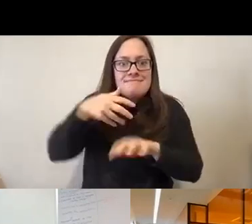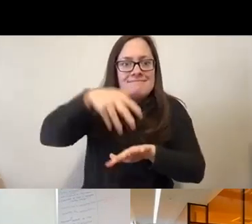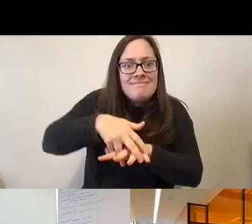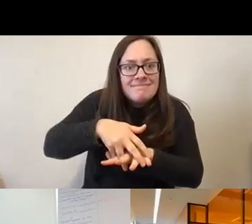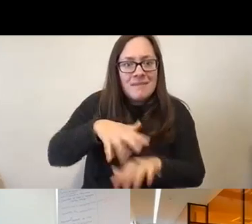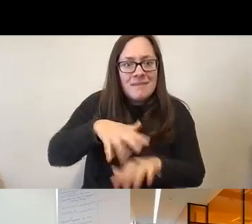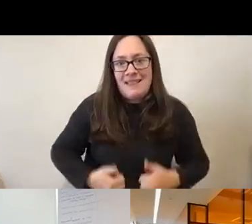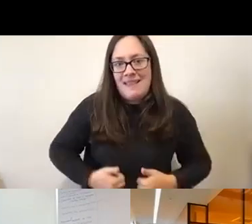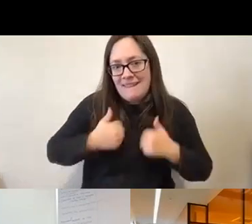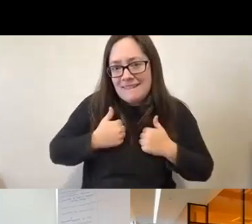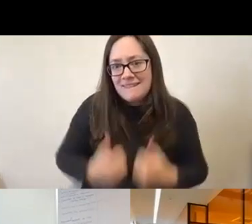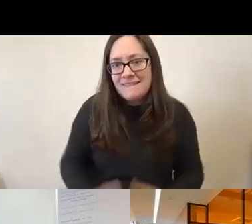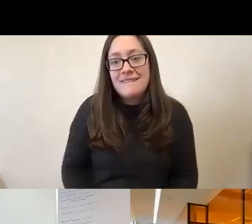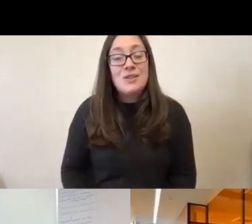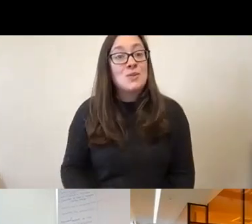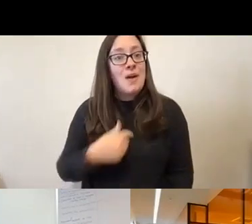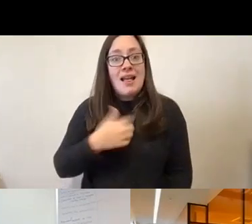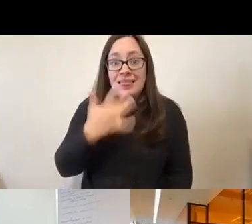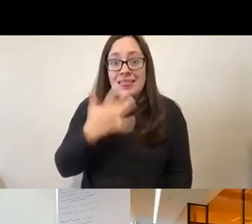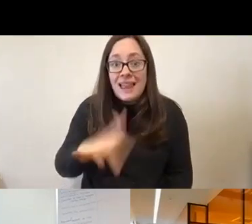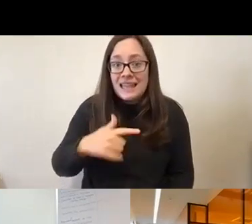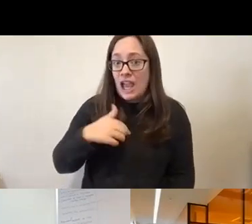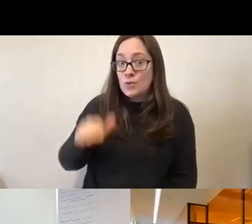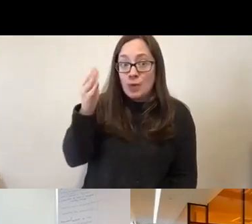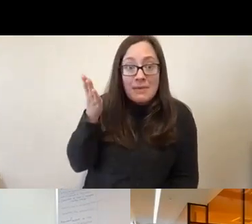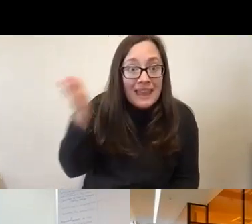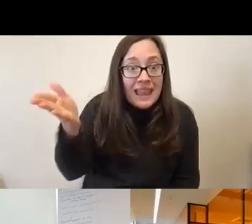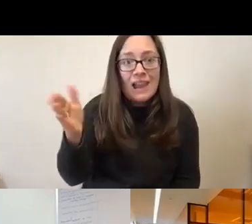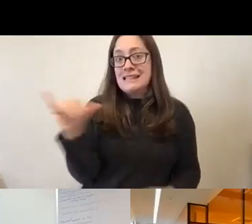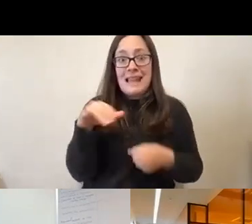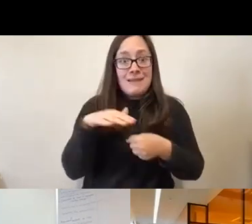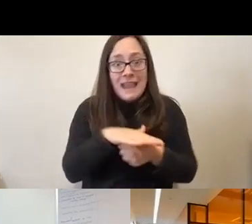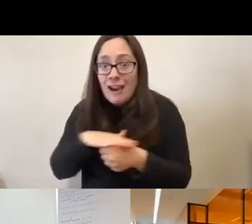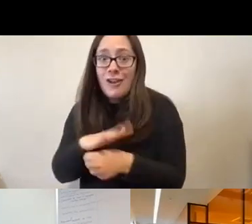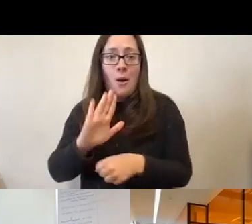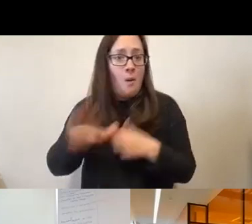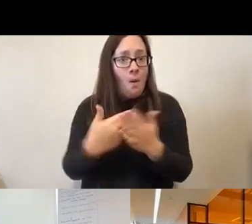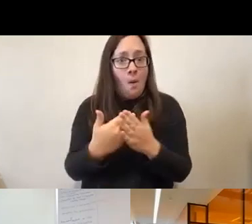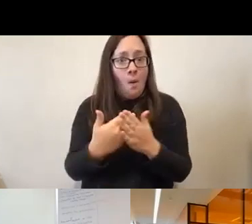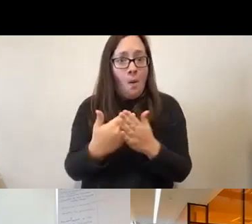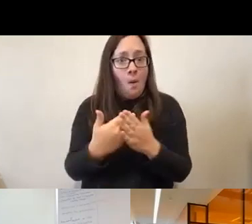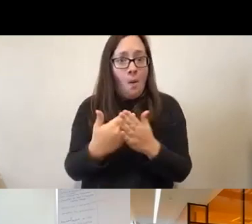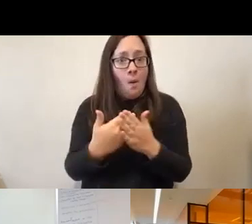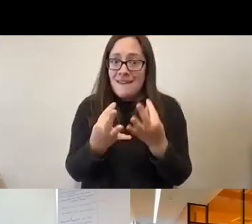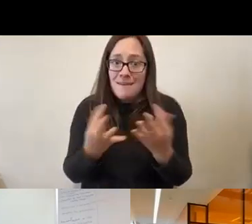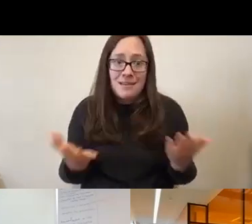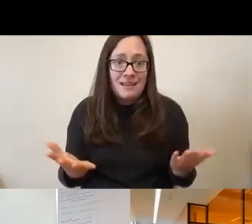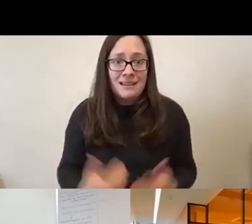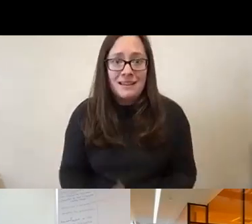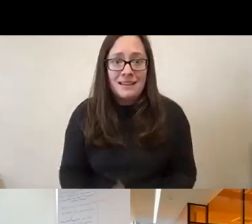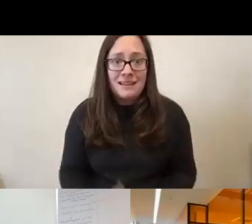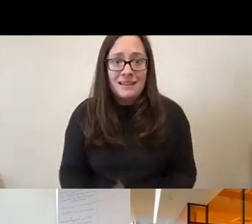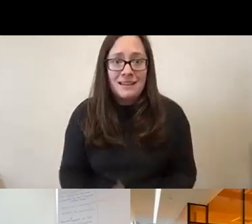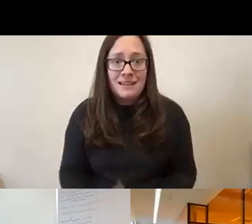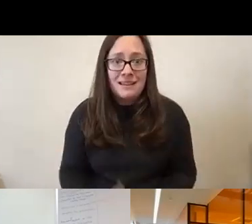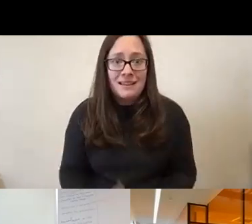grow up in the same way, in that same area that both of those sides of the family settled. I grew up surrounded by